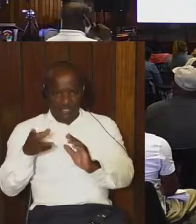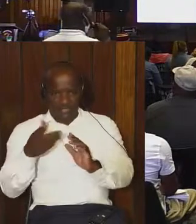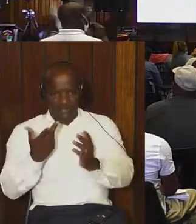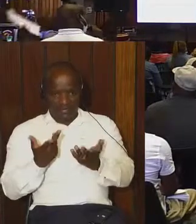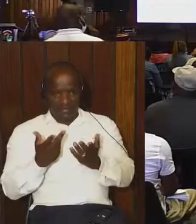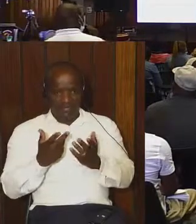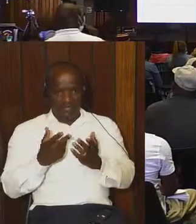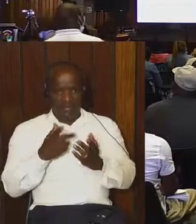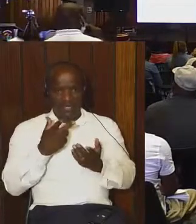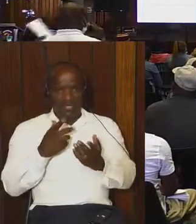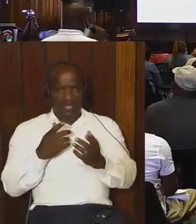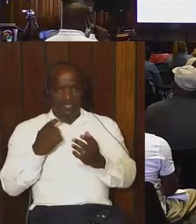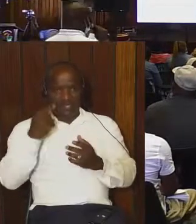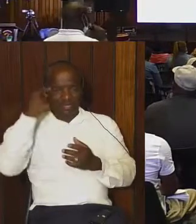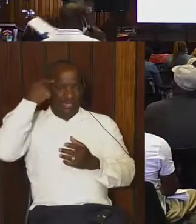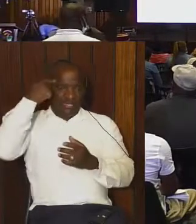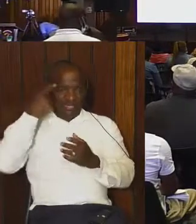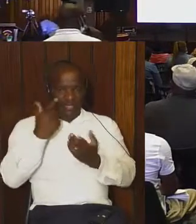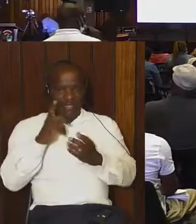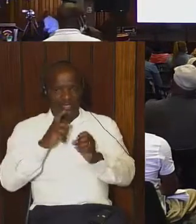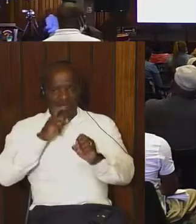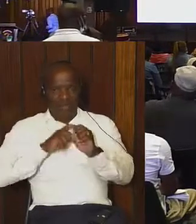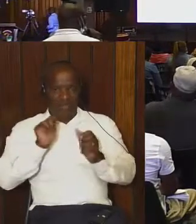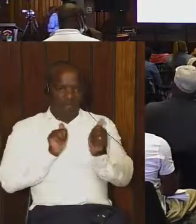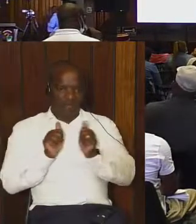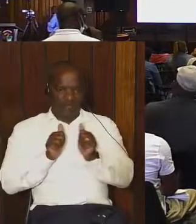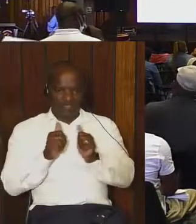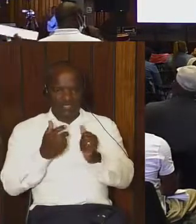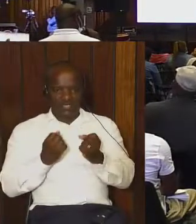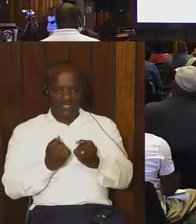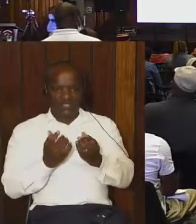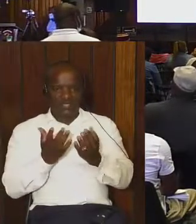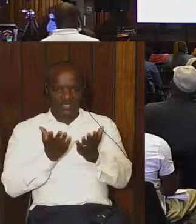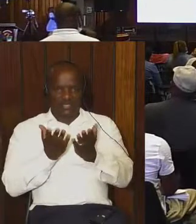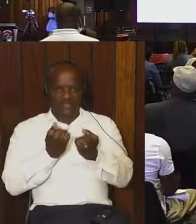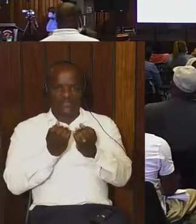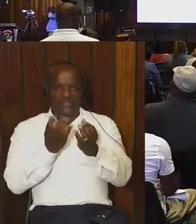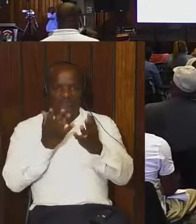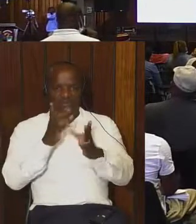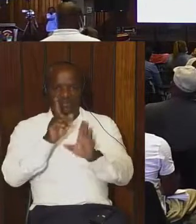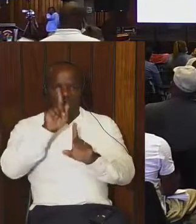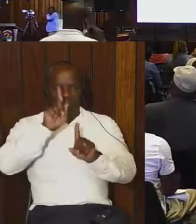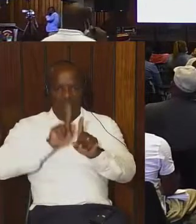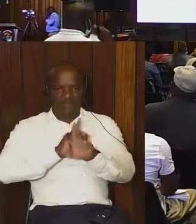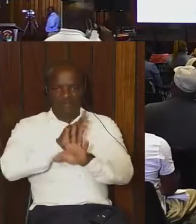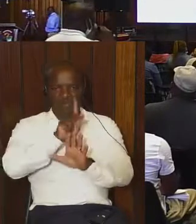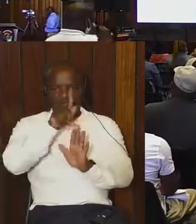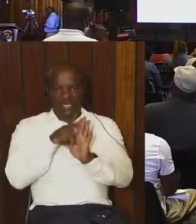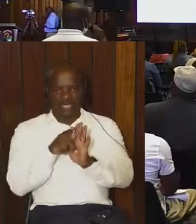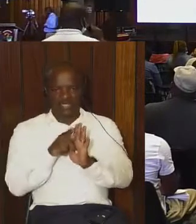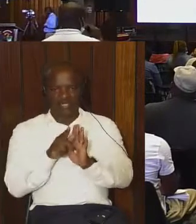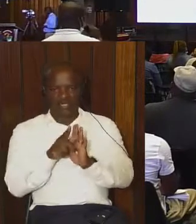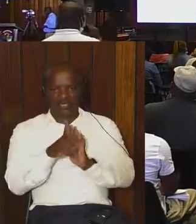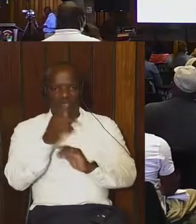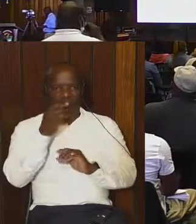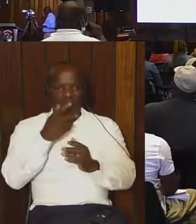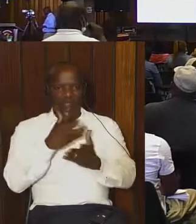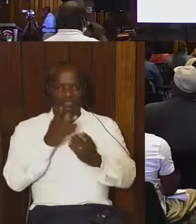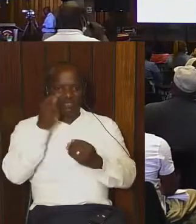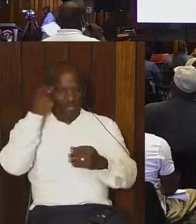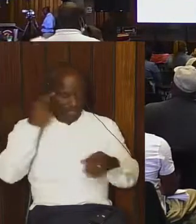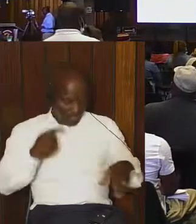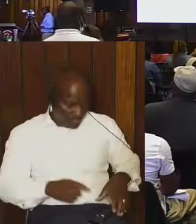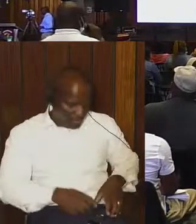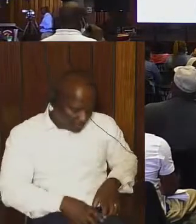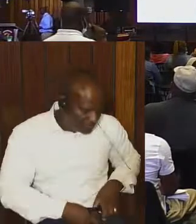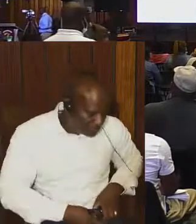you not considered the professional service providers before on a failed project? What makes you to think that